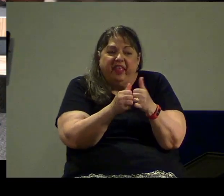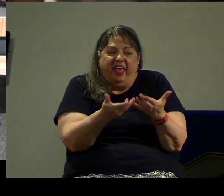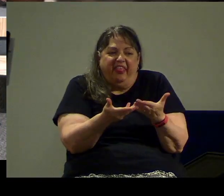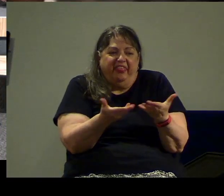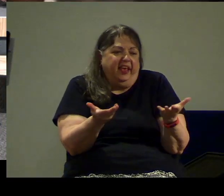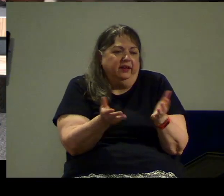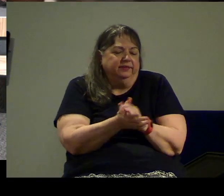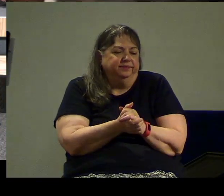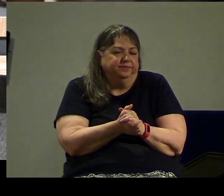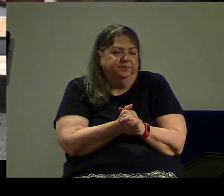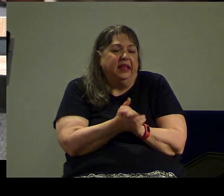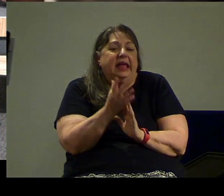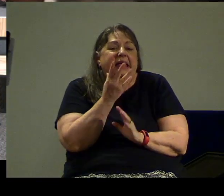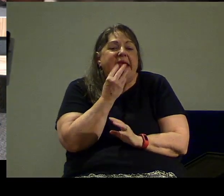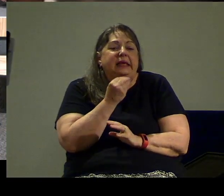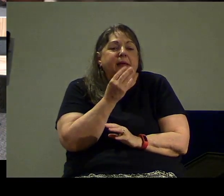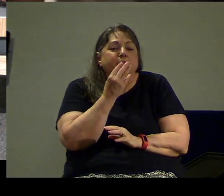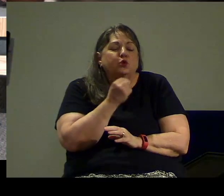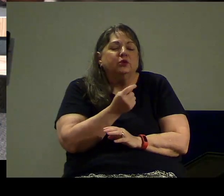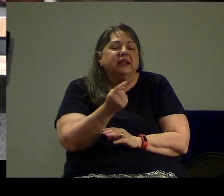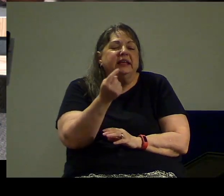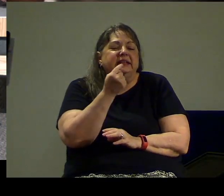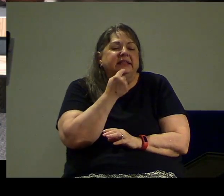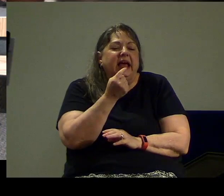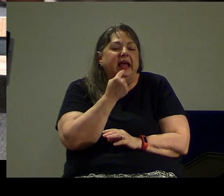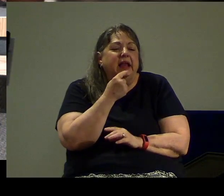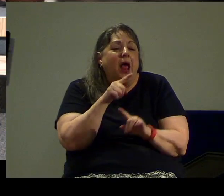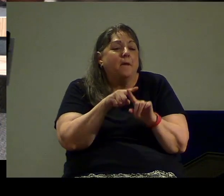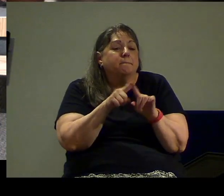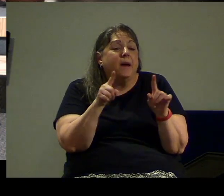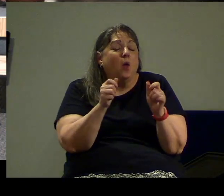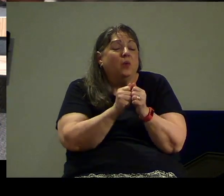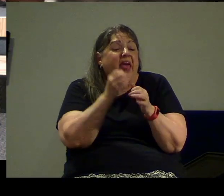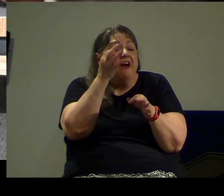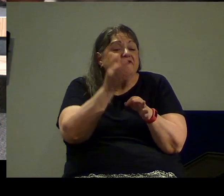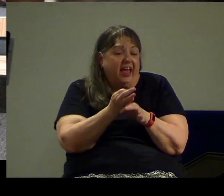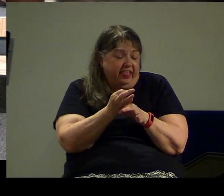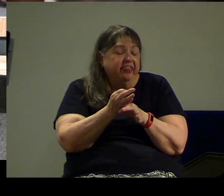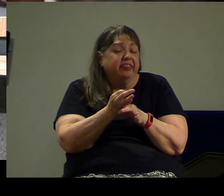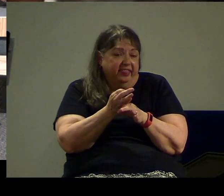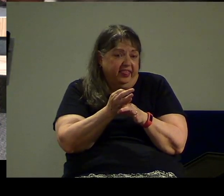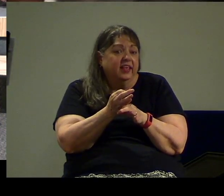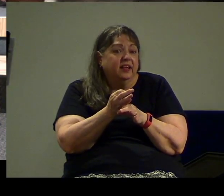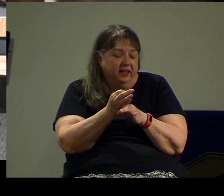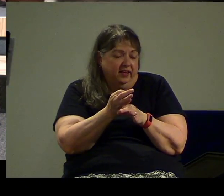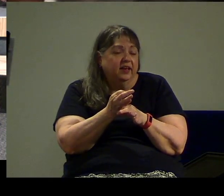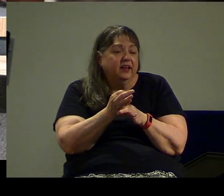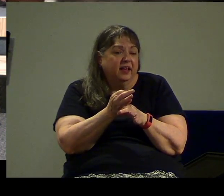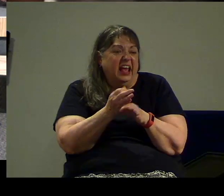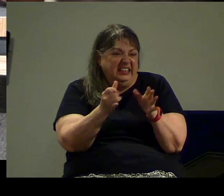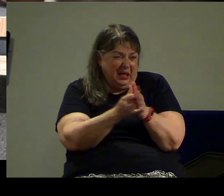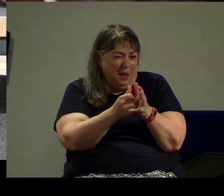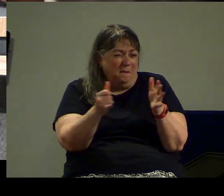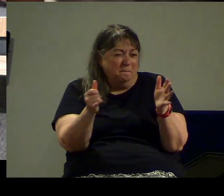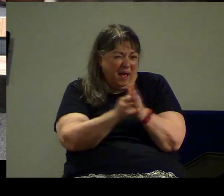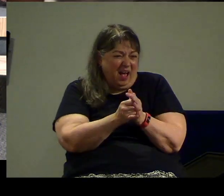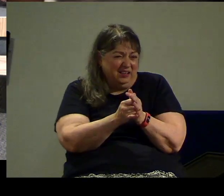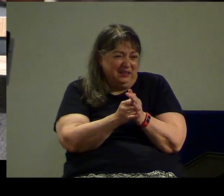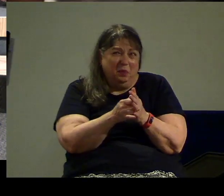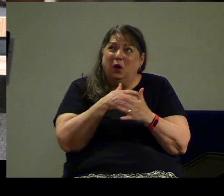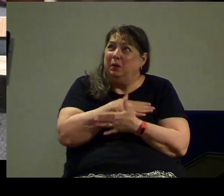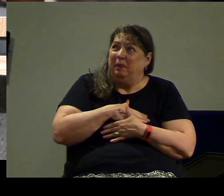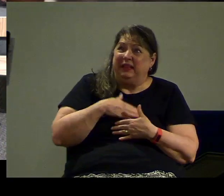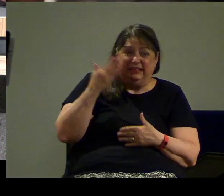book of Hebrews in 11:6 says, but without faith, it is impossible to please